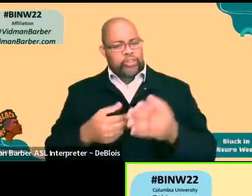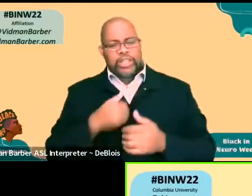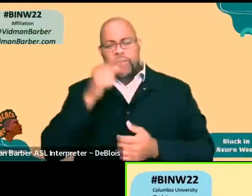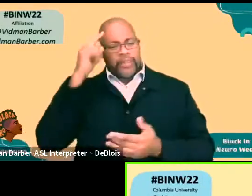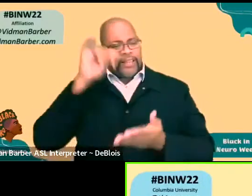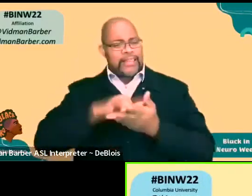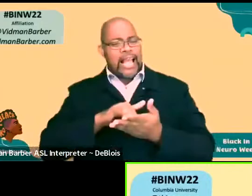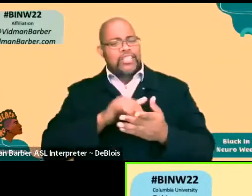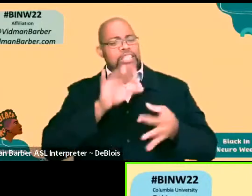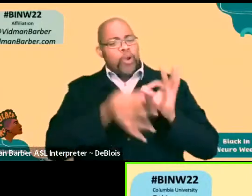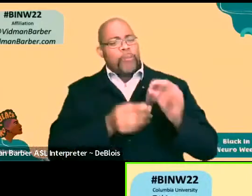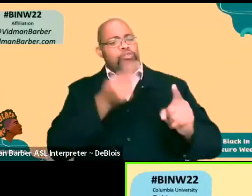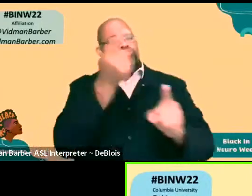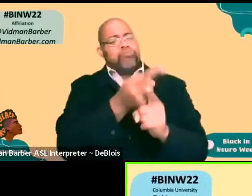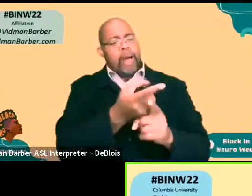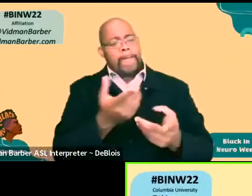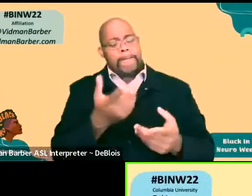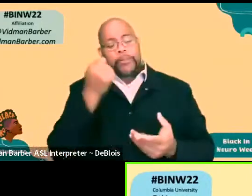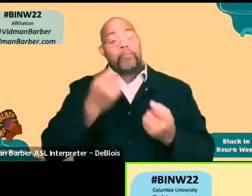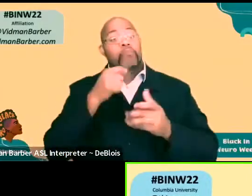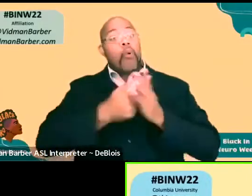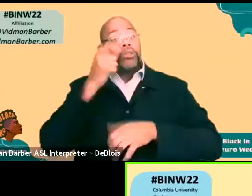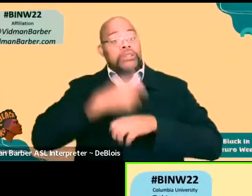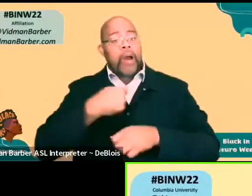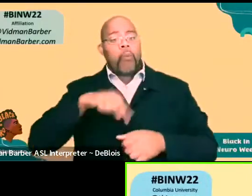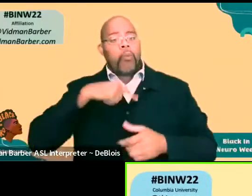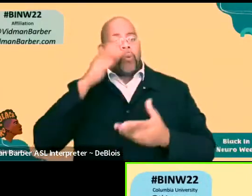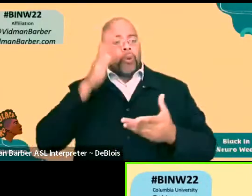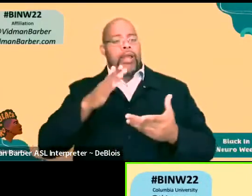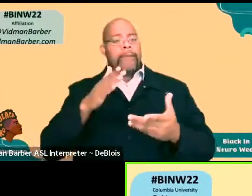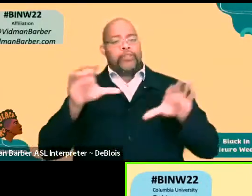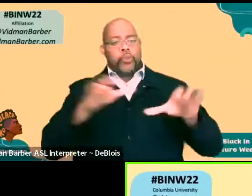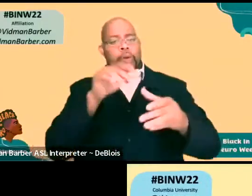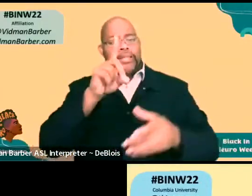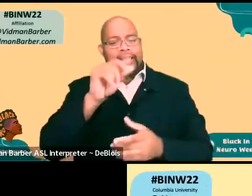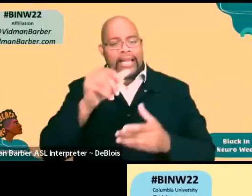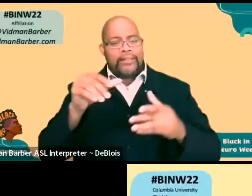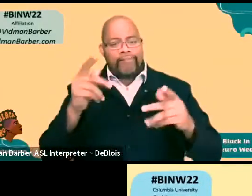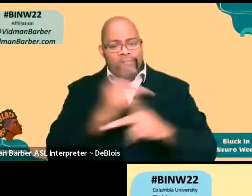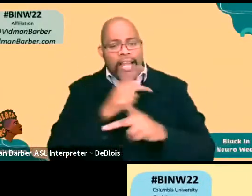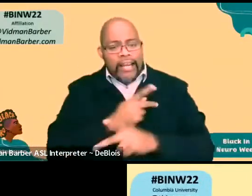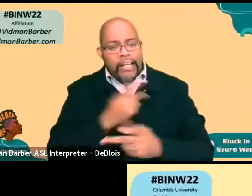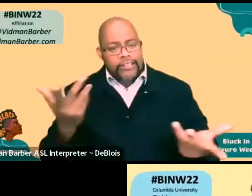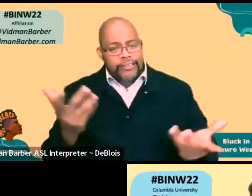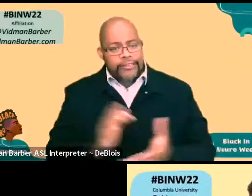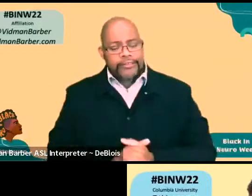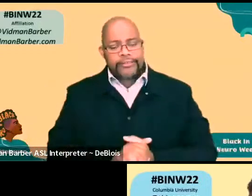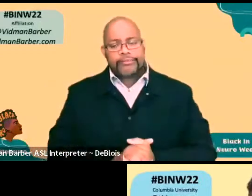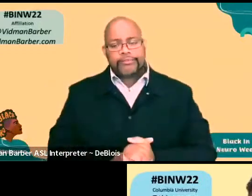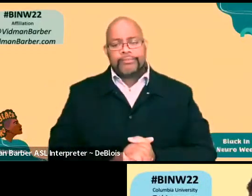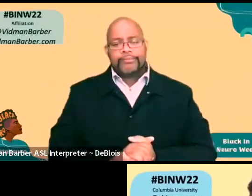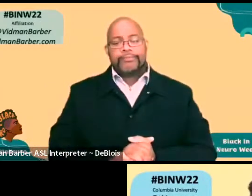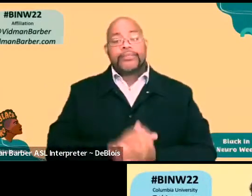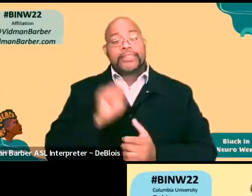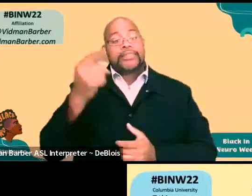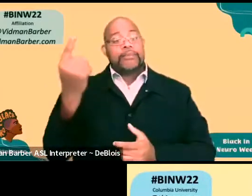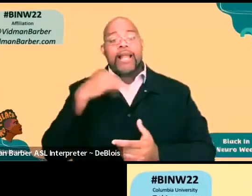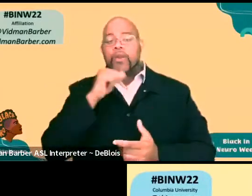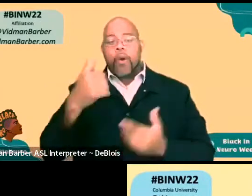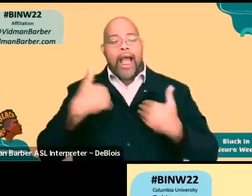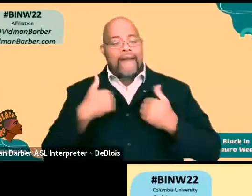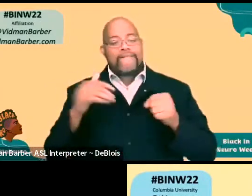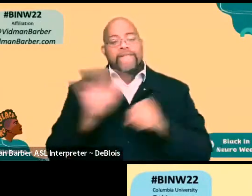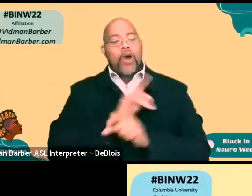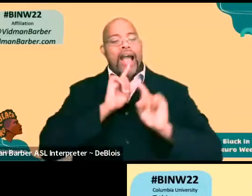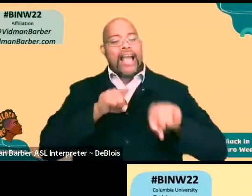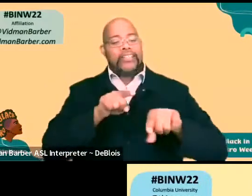the interpretation. Because most of the time we're going to be the ones crunching the data. Yeah. It's something that I don't have the full